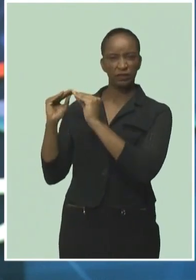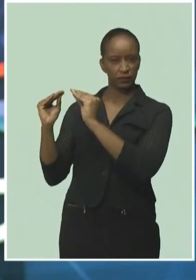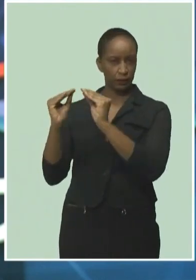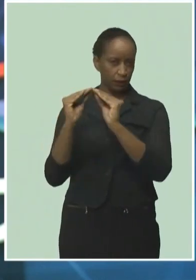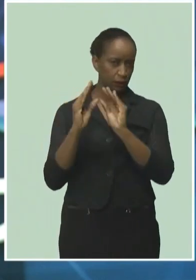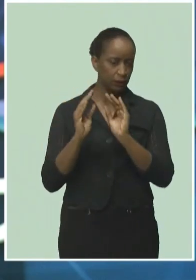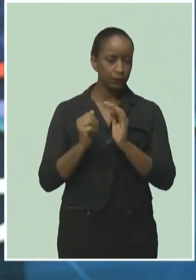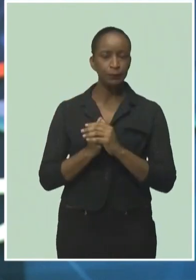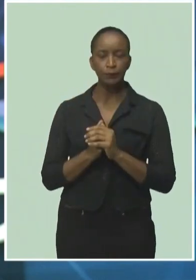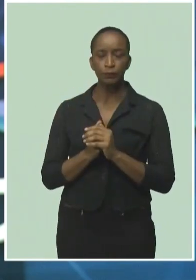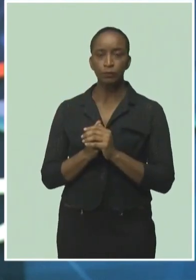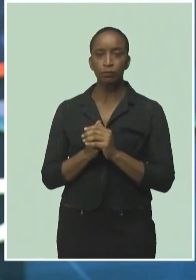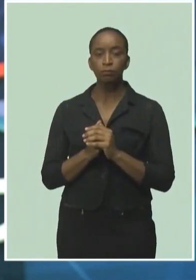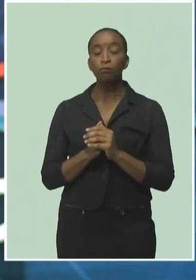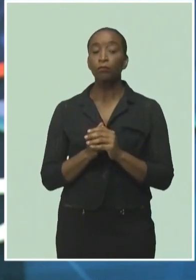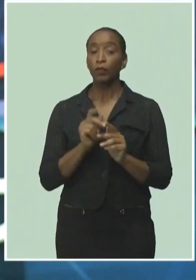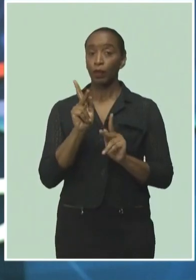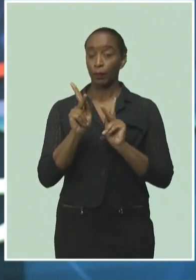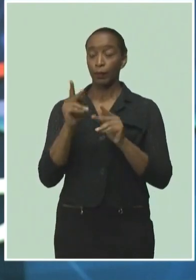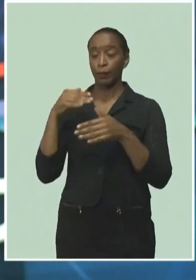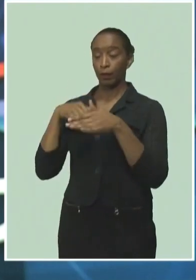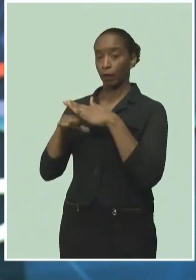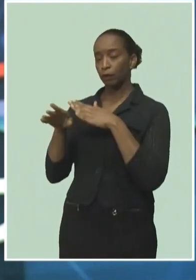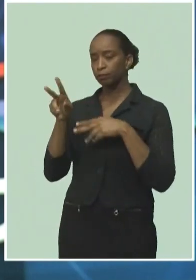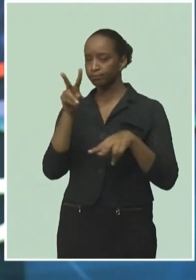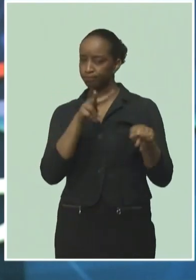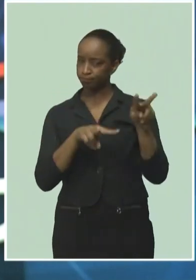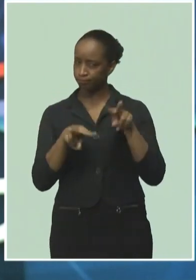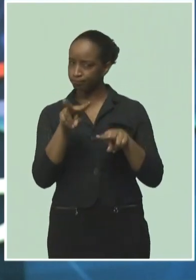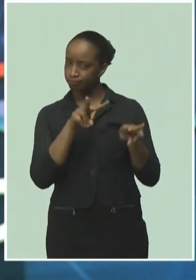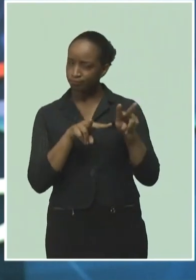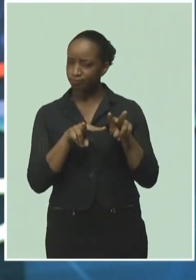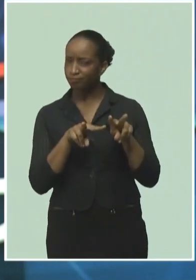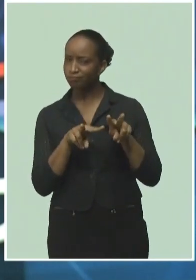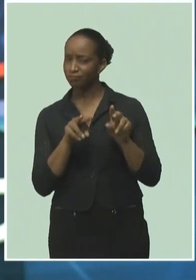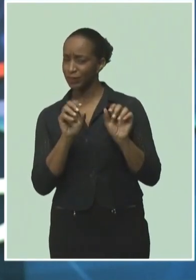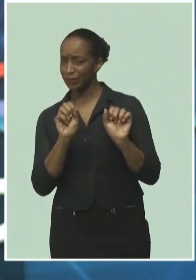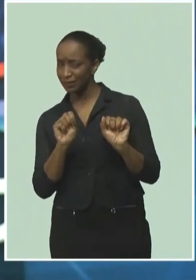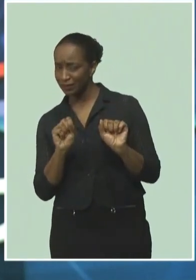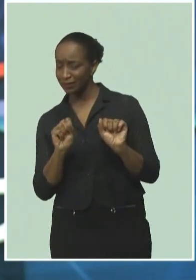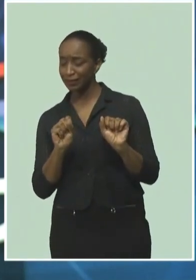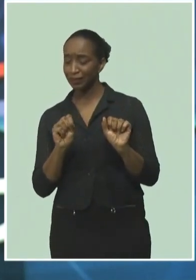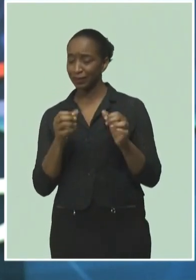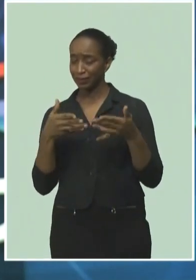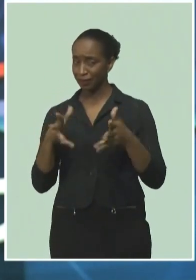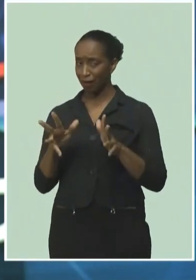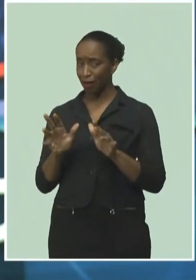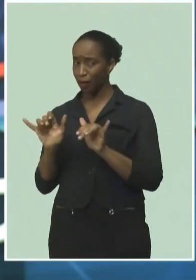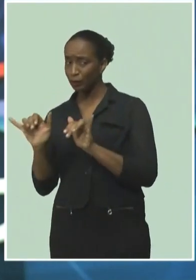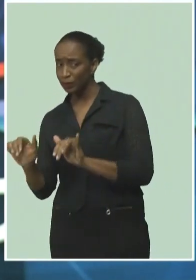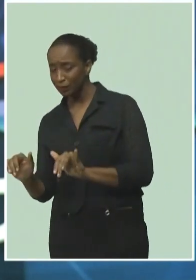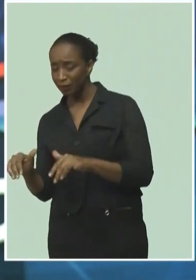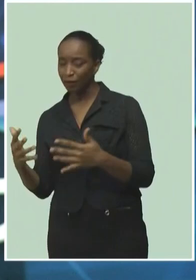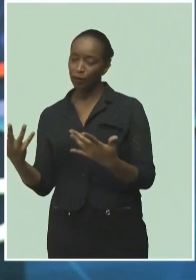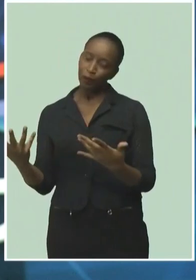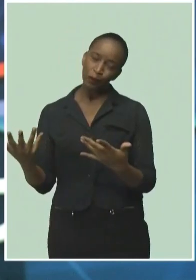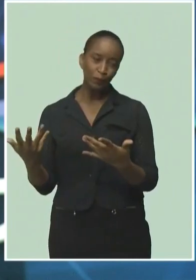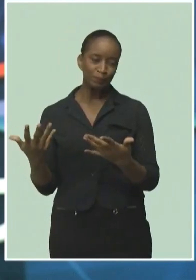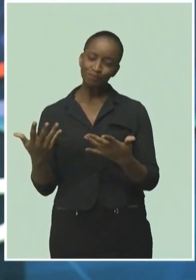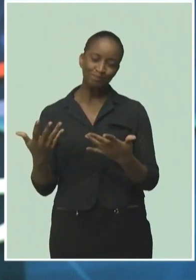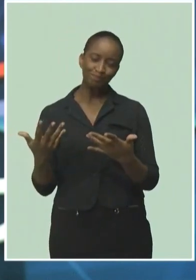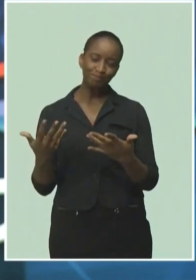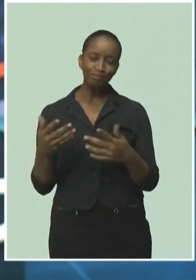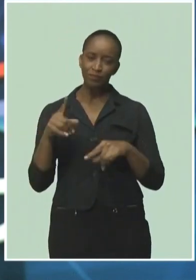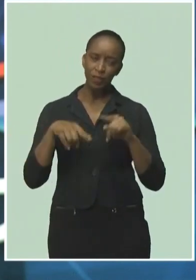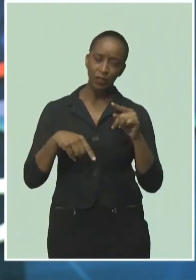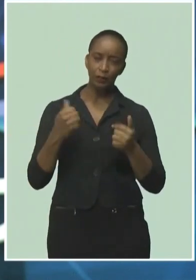but given its 90-bed capacity, Safri notes the focus will be on rehabilitating and reintegrating people into